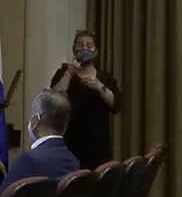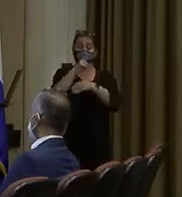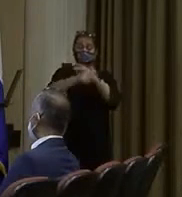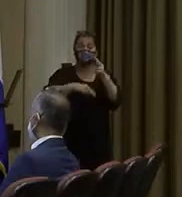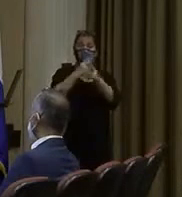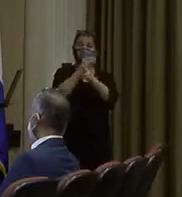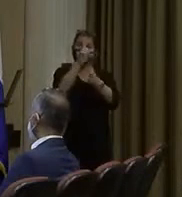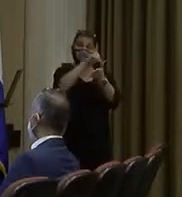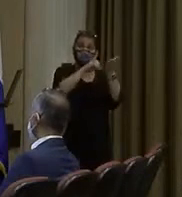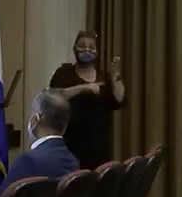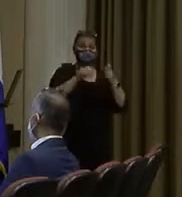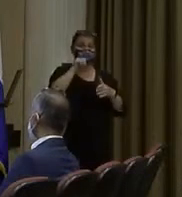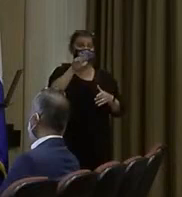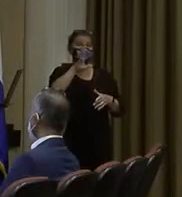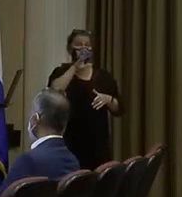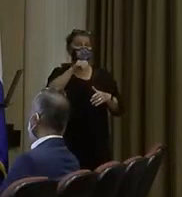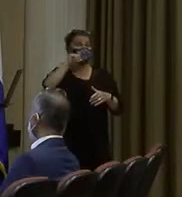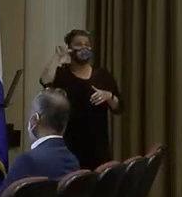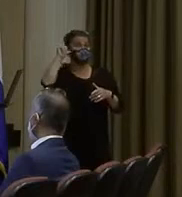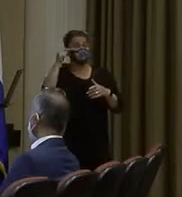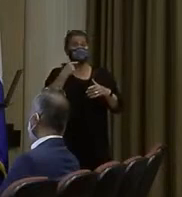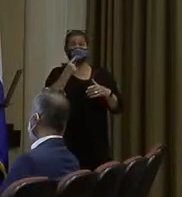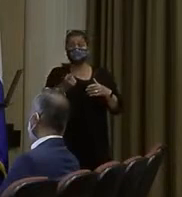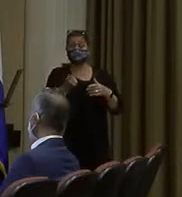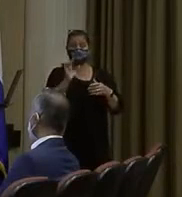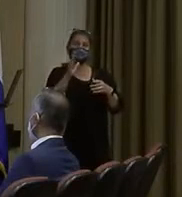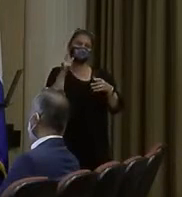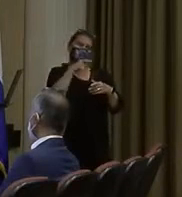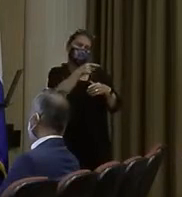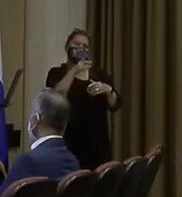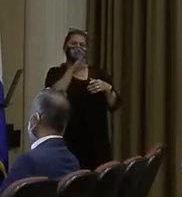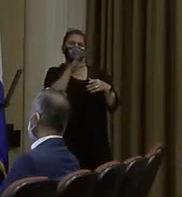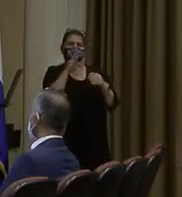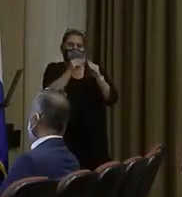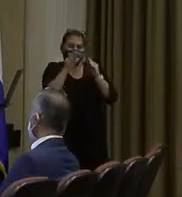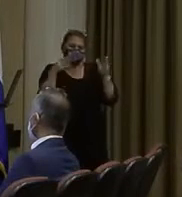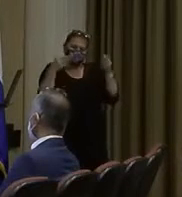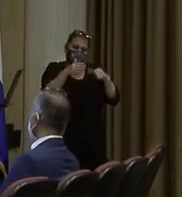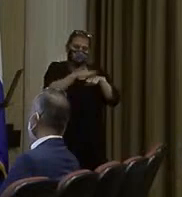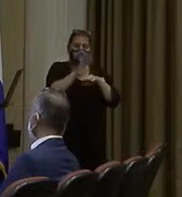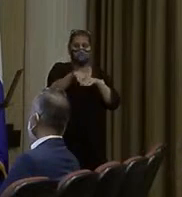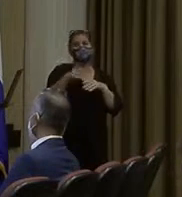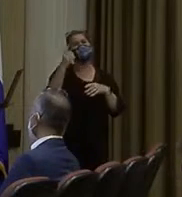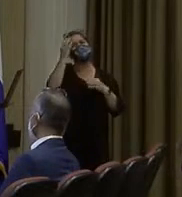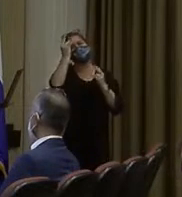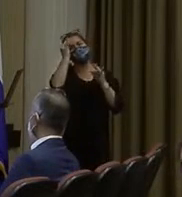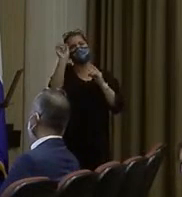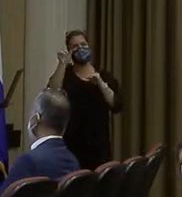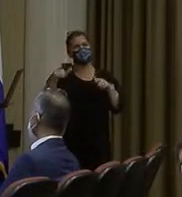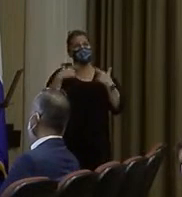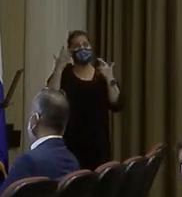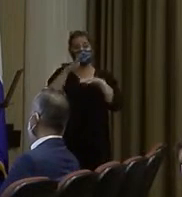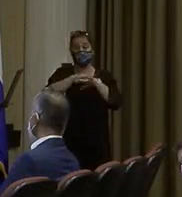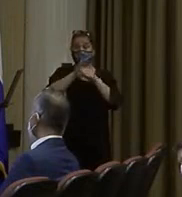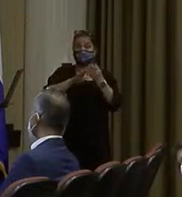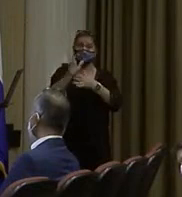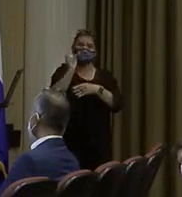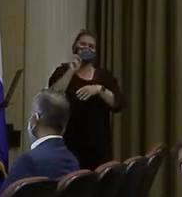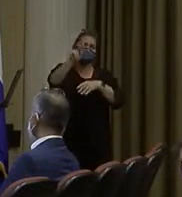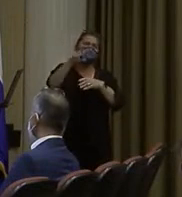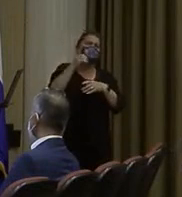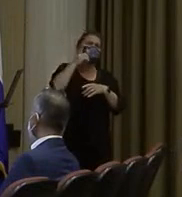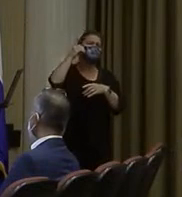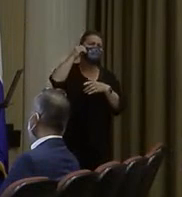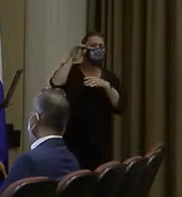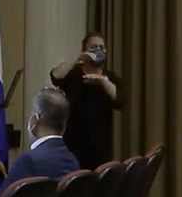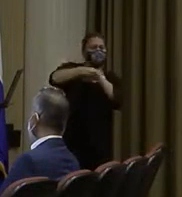said, the speakers yesterday, Bree and Sanjita, can speak more to that, but think about where you live. If you live on campus, go back to your dorm tonight and